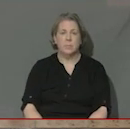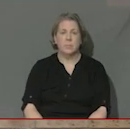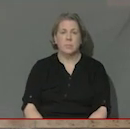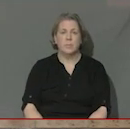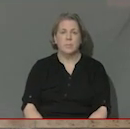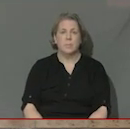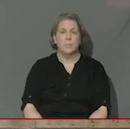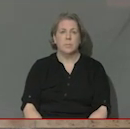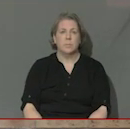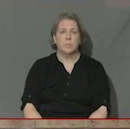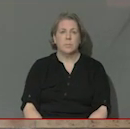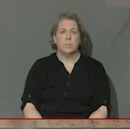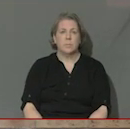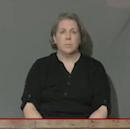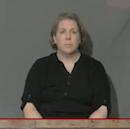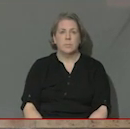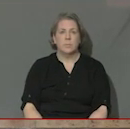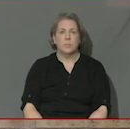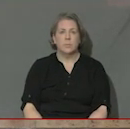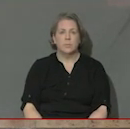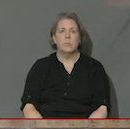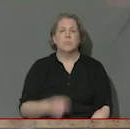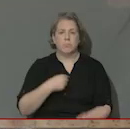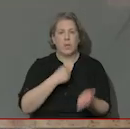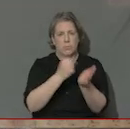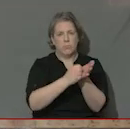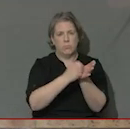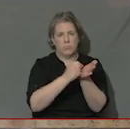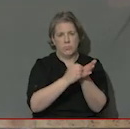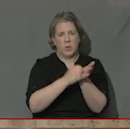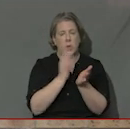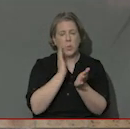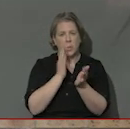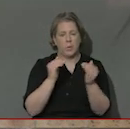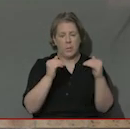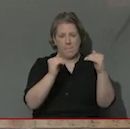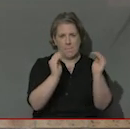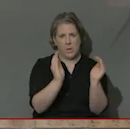So we subtract, I'm just going to write that in brackets so that you get the figures,